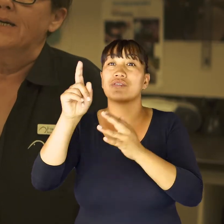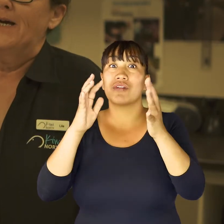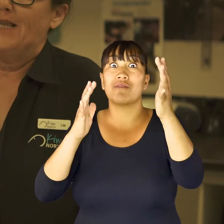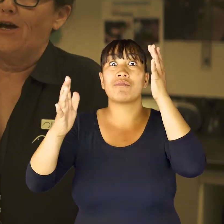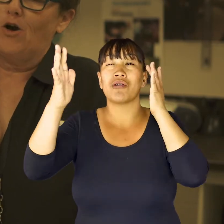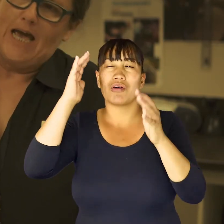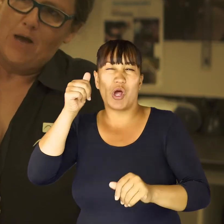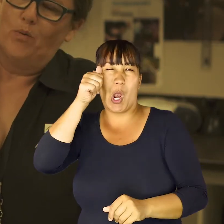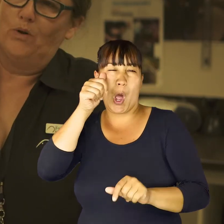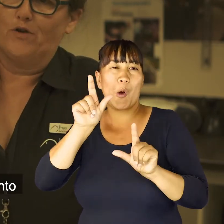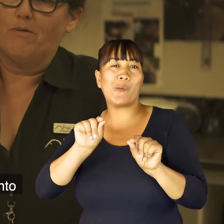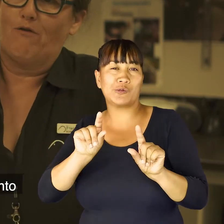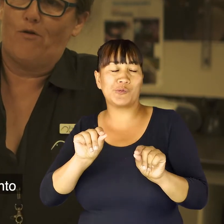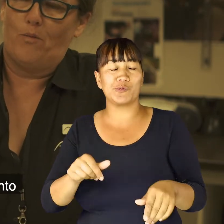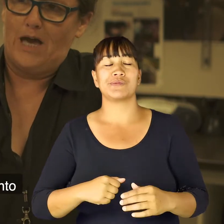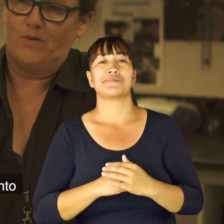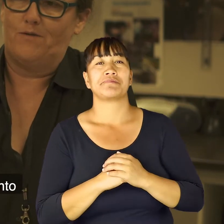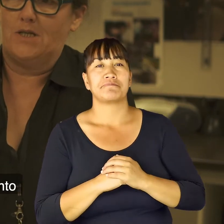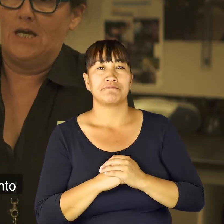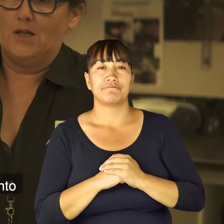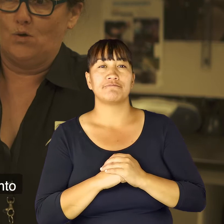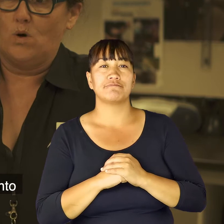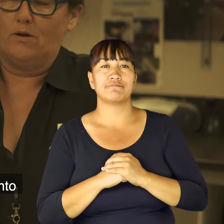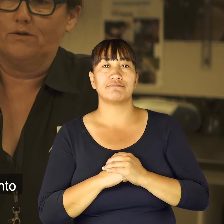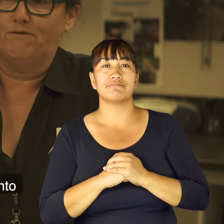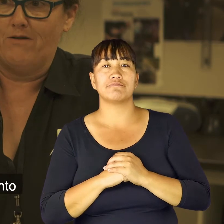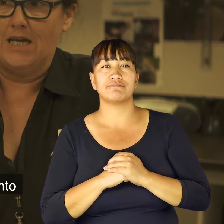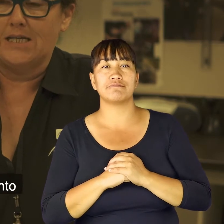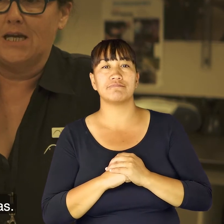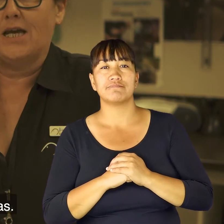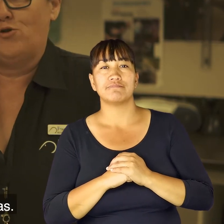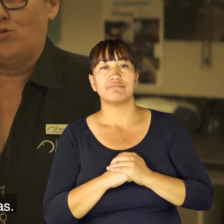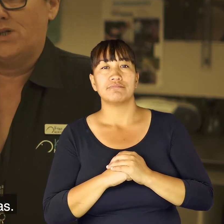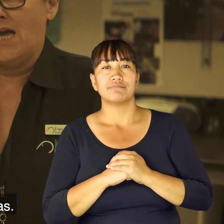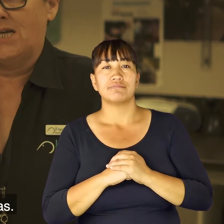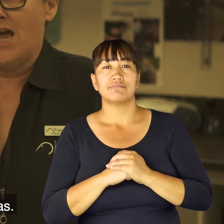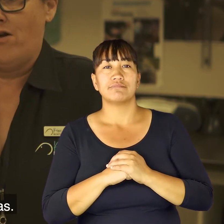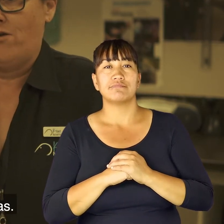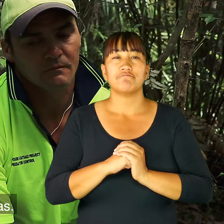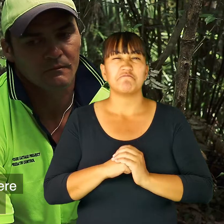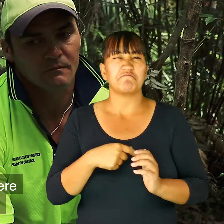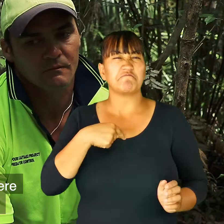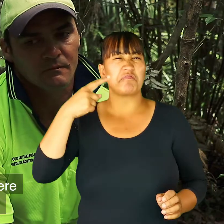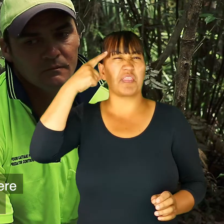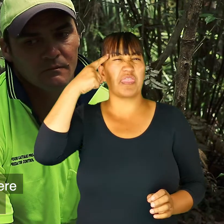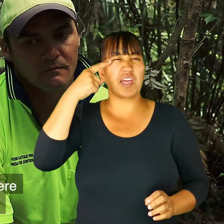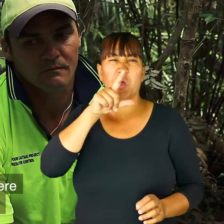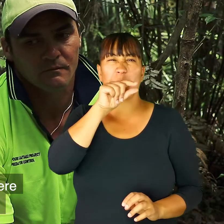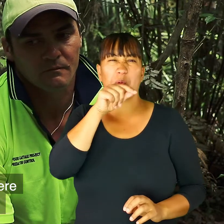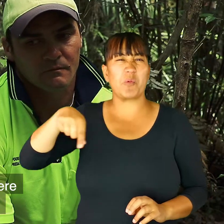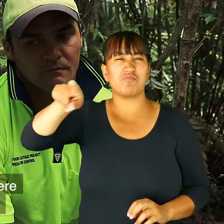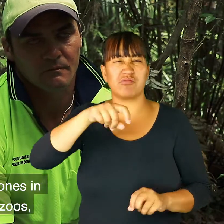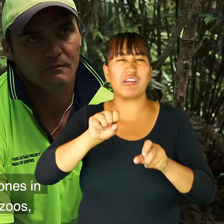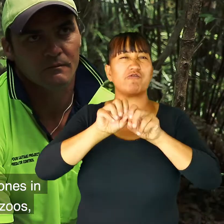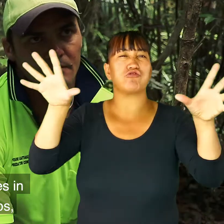kiwi, they are capable of going from captivity into the wild very easily into protected areas. I think all birds are meant to be